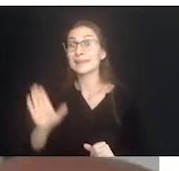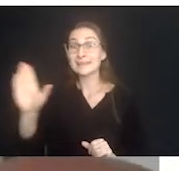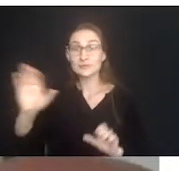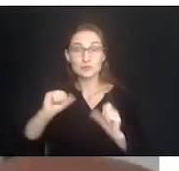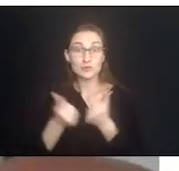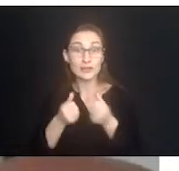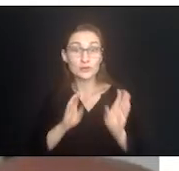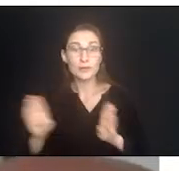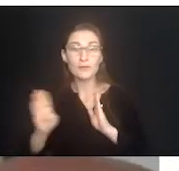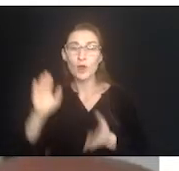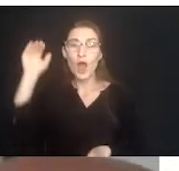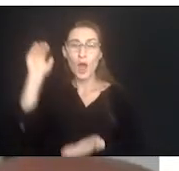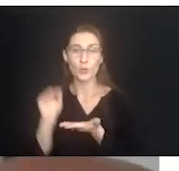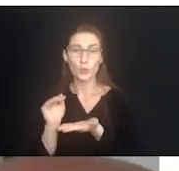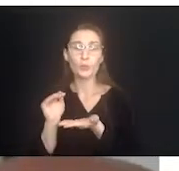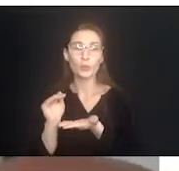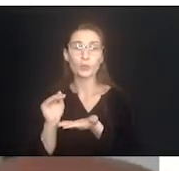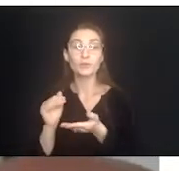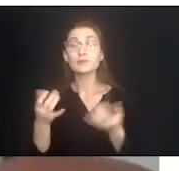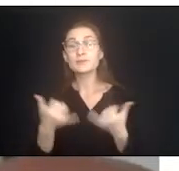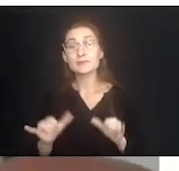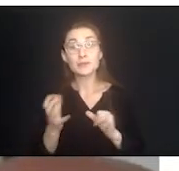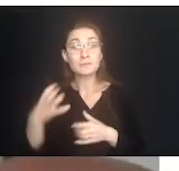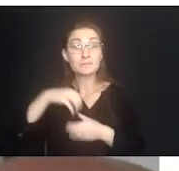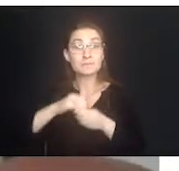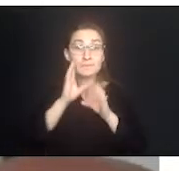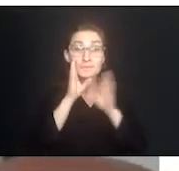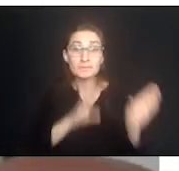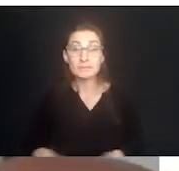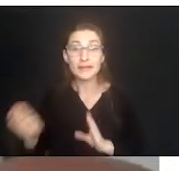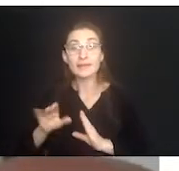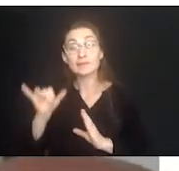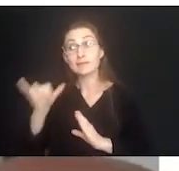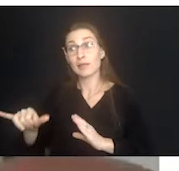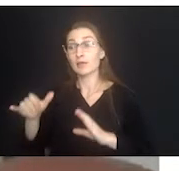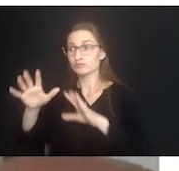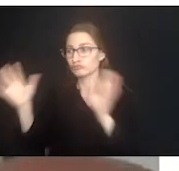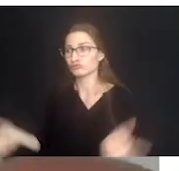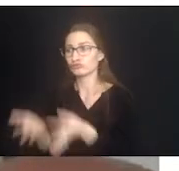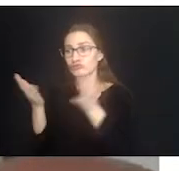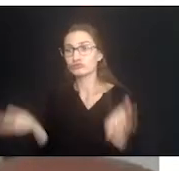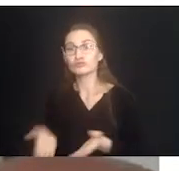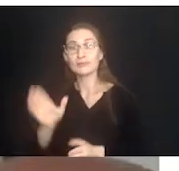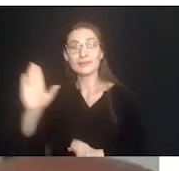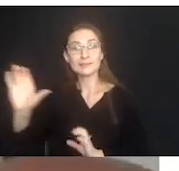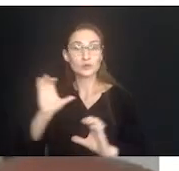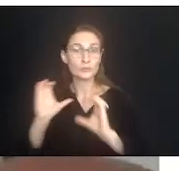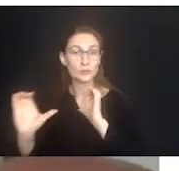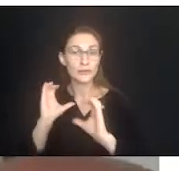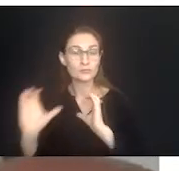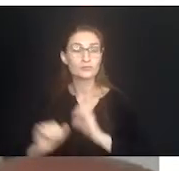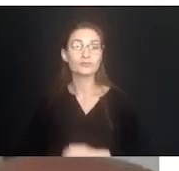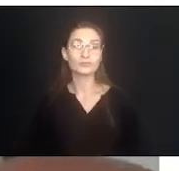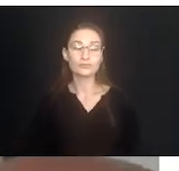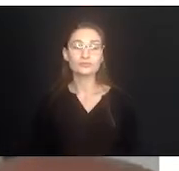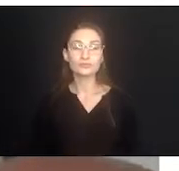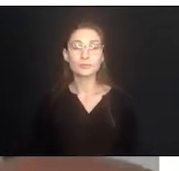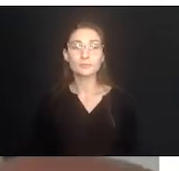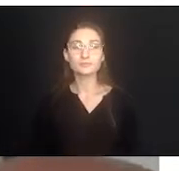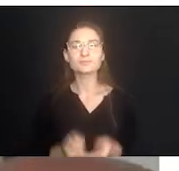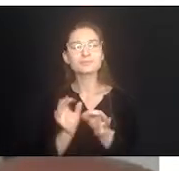great. Challenging behavior is at an all-time low. We are still using our plan to get through this and continue down our path for Richie's learning and